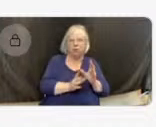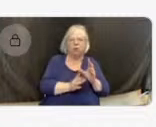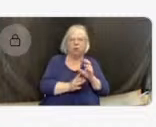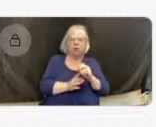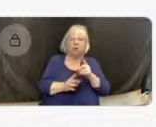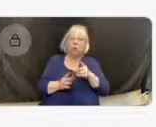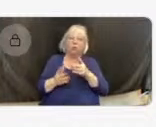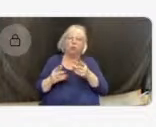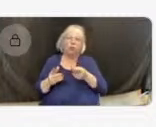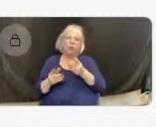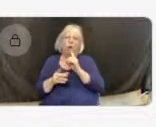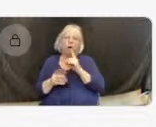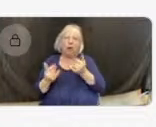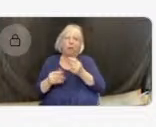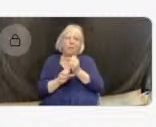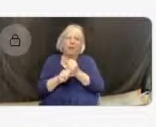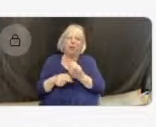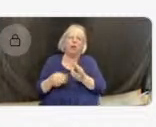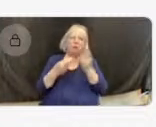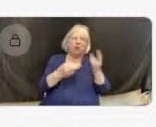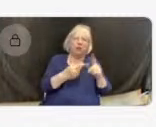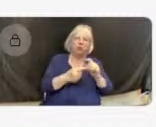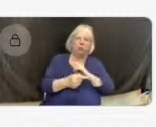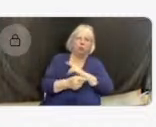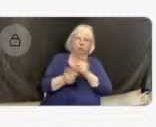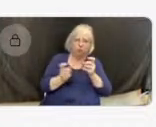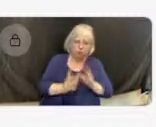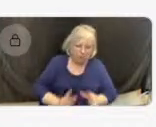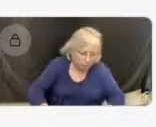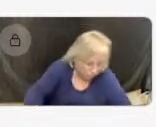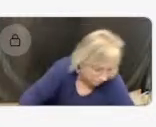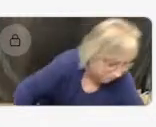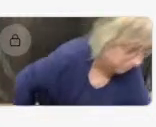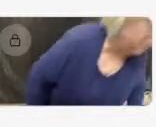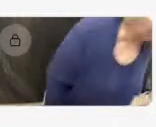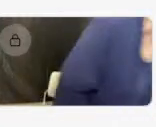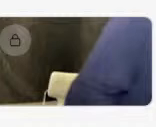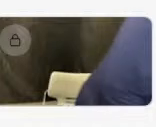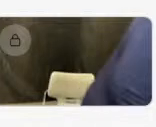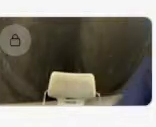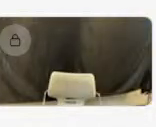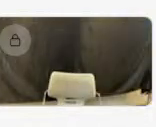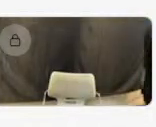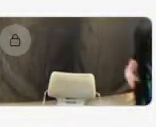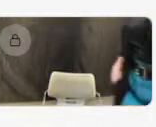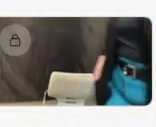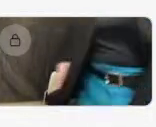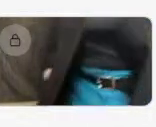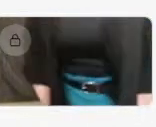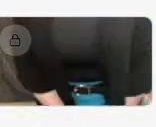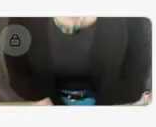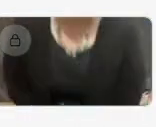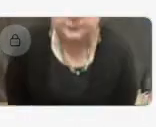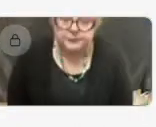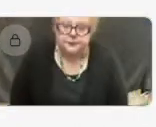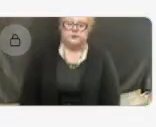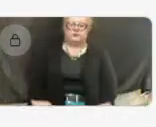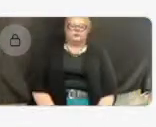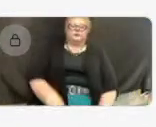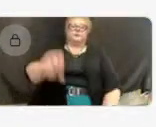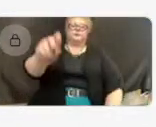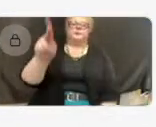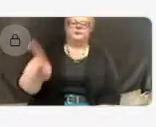a recommendation to the Little Rock Board of Directors. Thank you. Is the applicant present?